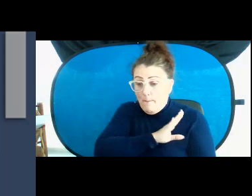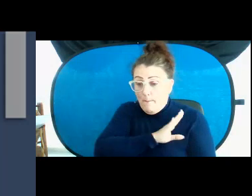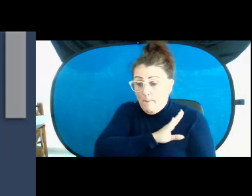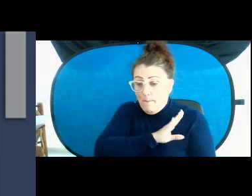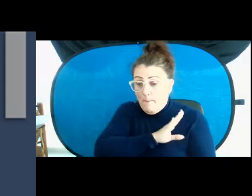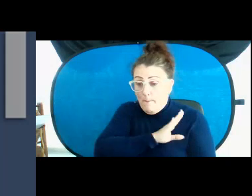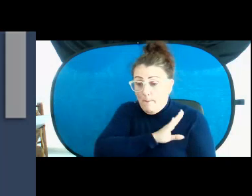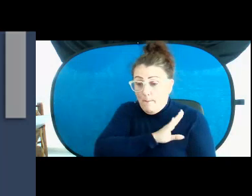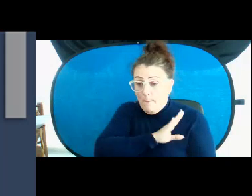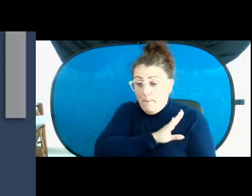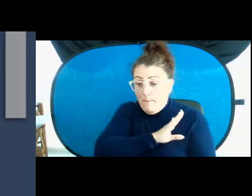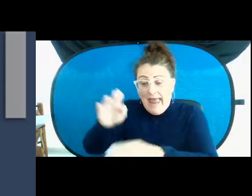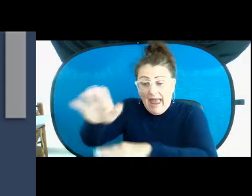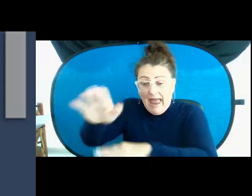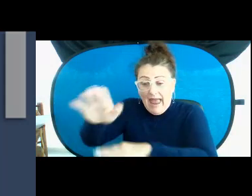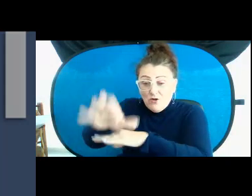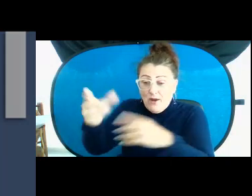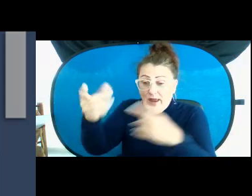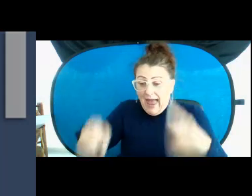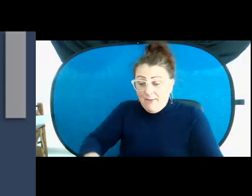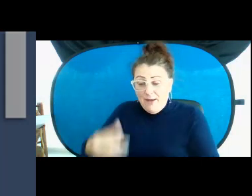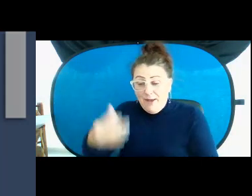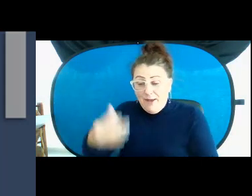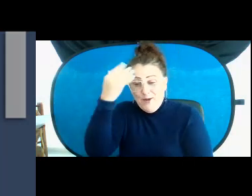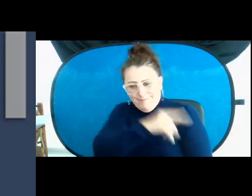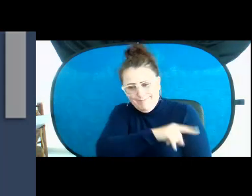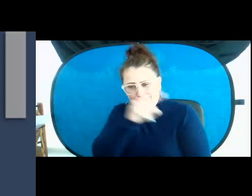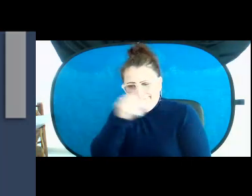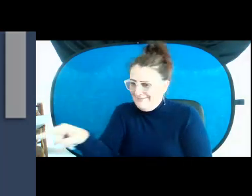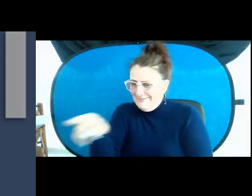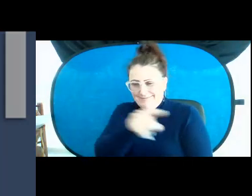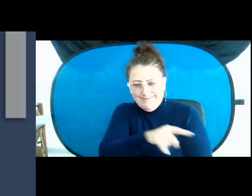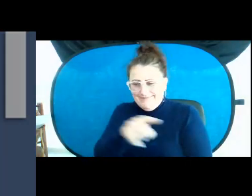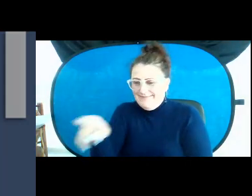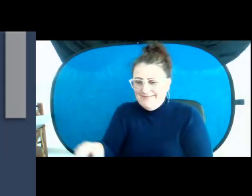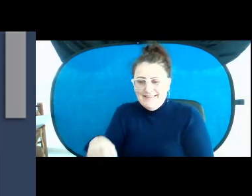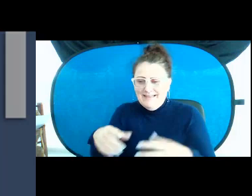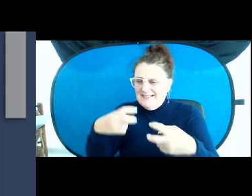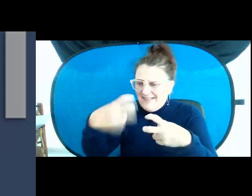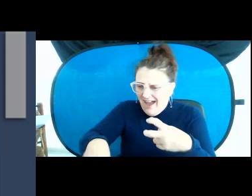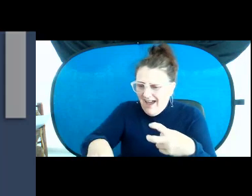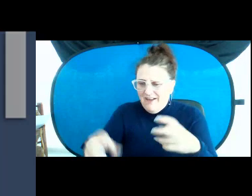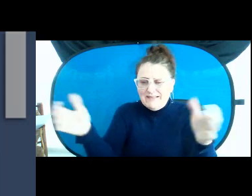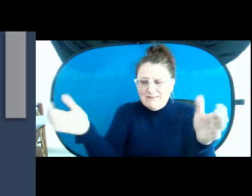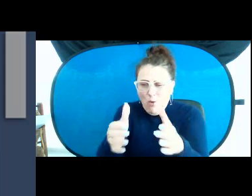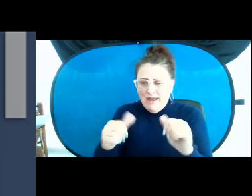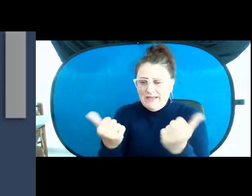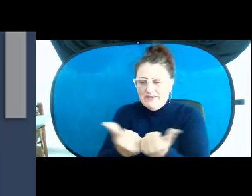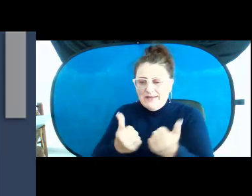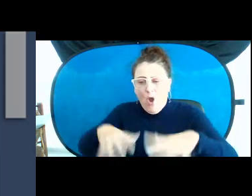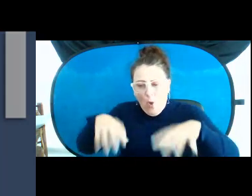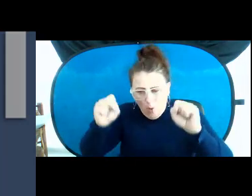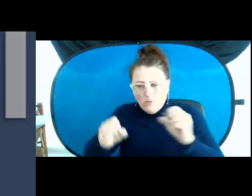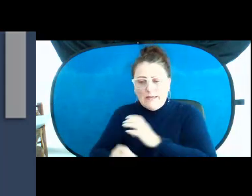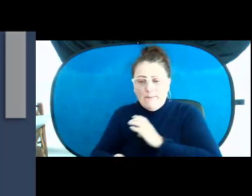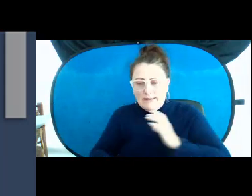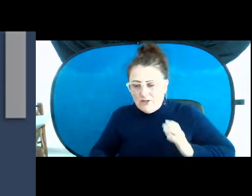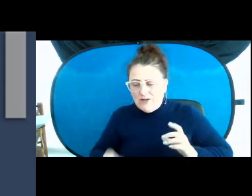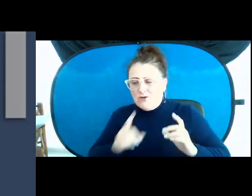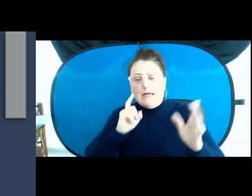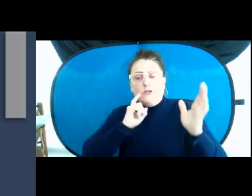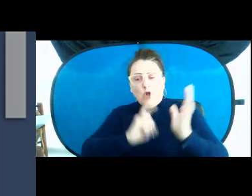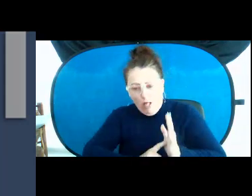afternoon going on. So I know it's difficult for smaller agencies sometimes to host the commission, and really want to